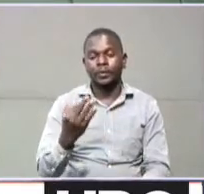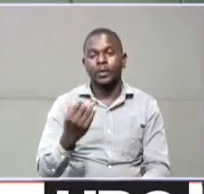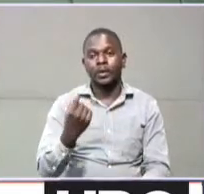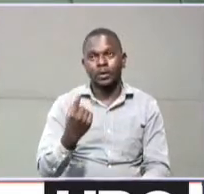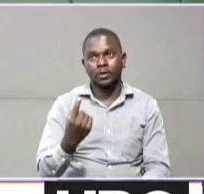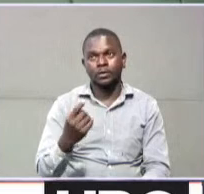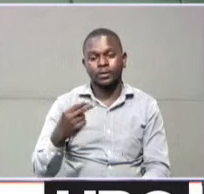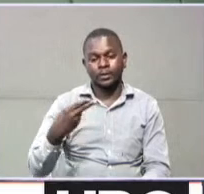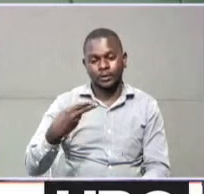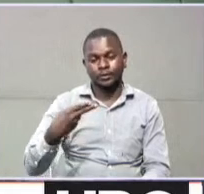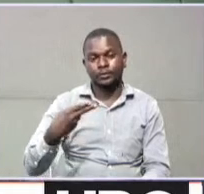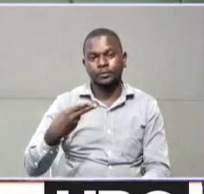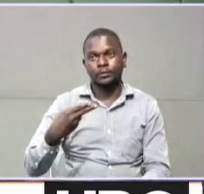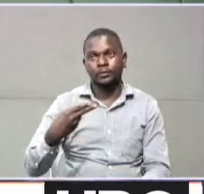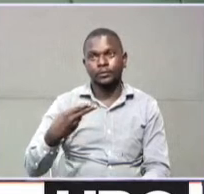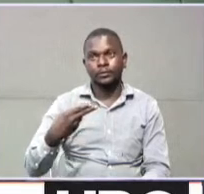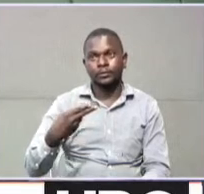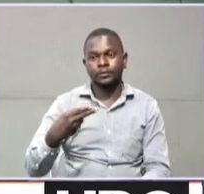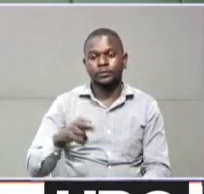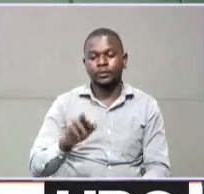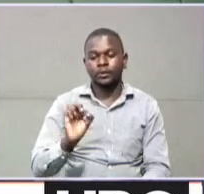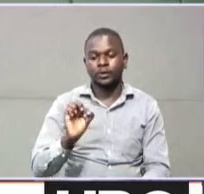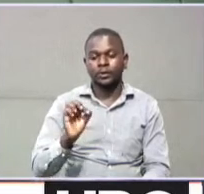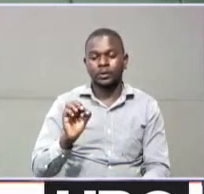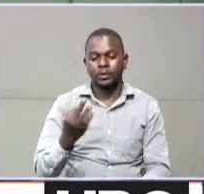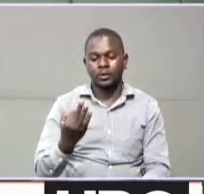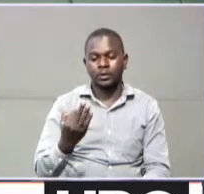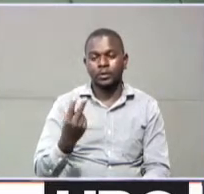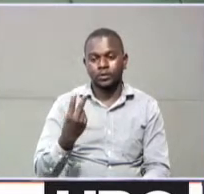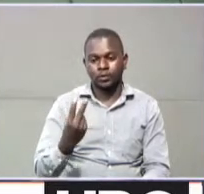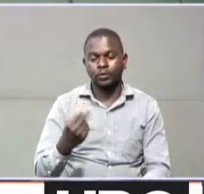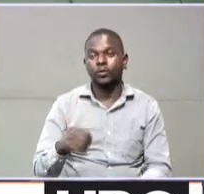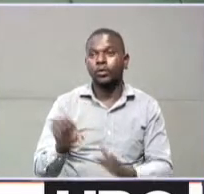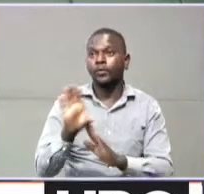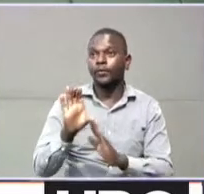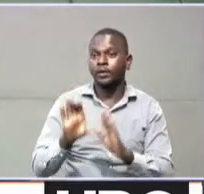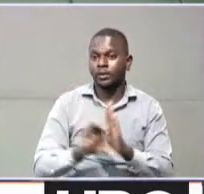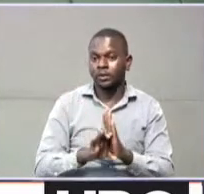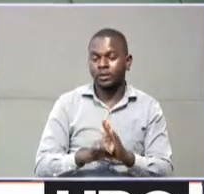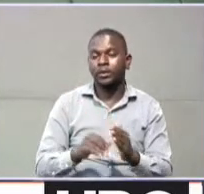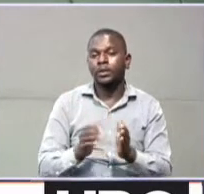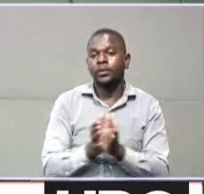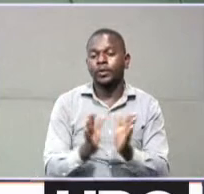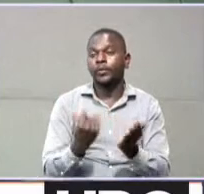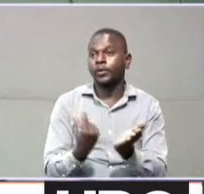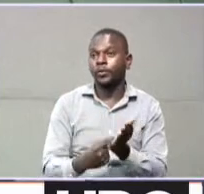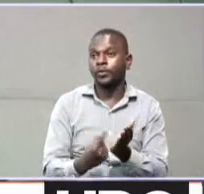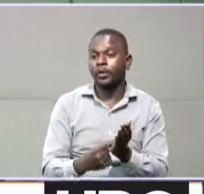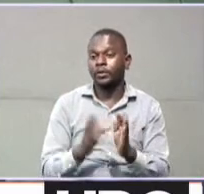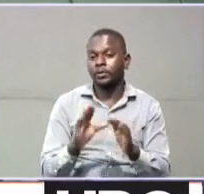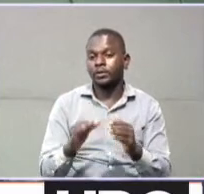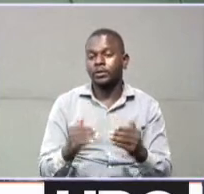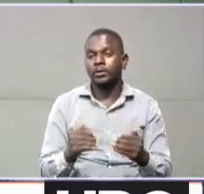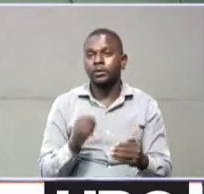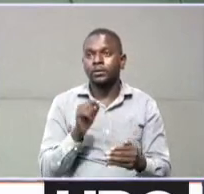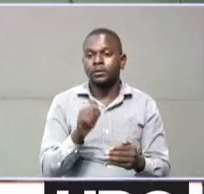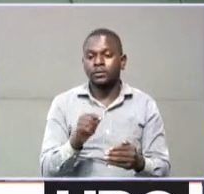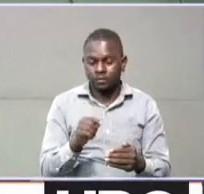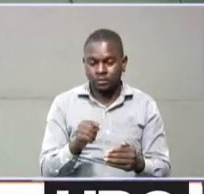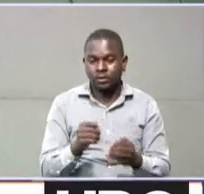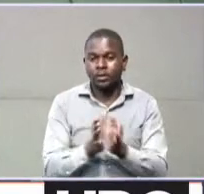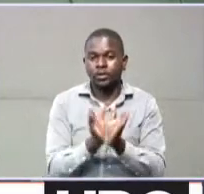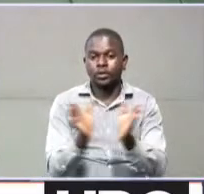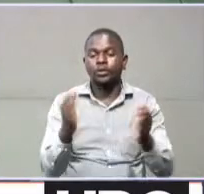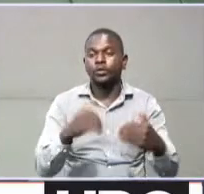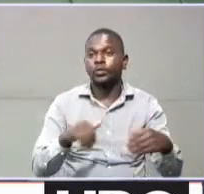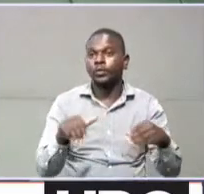1 8 and 83 2 of the constitution of the republic of uganda and the general